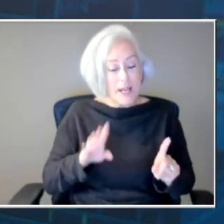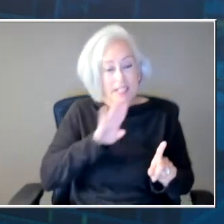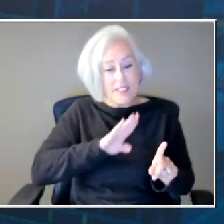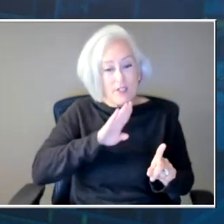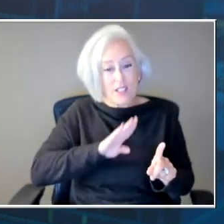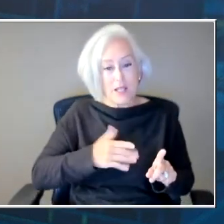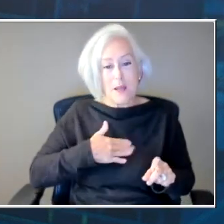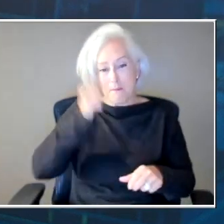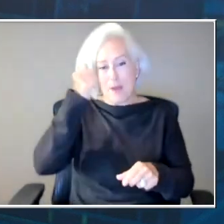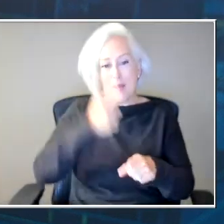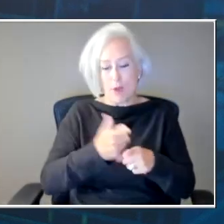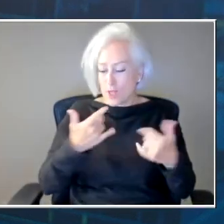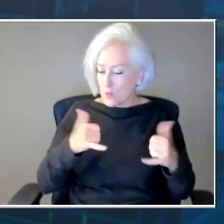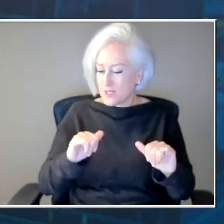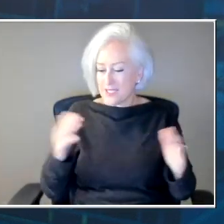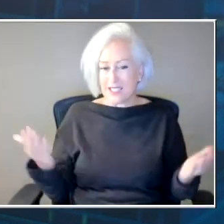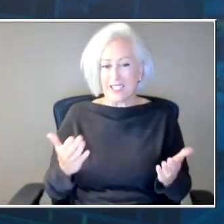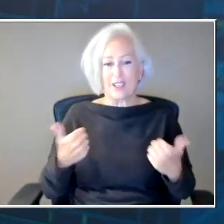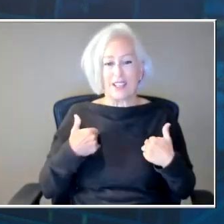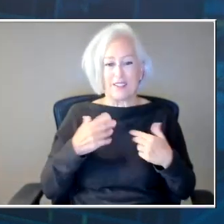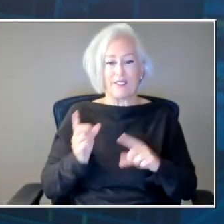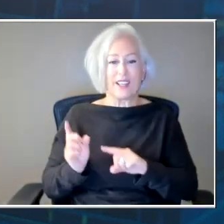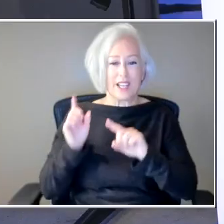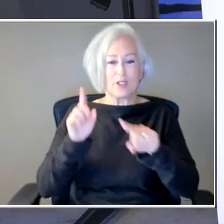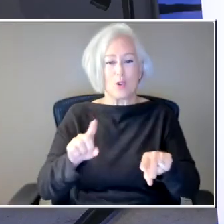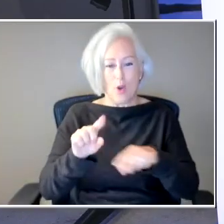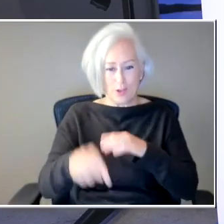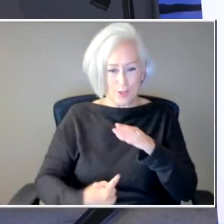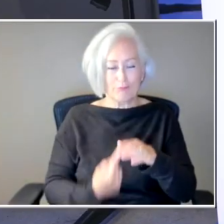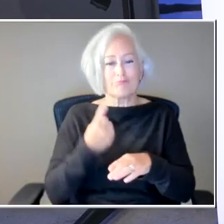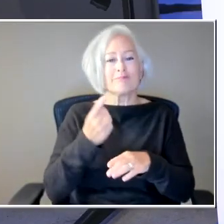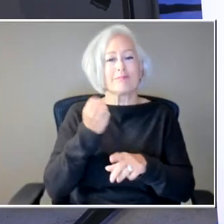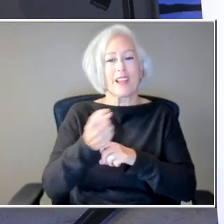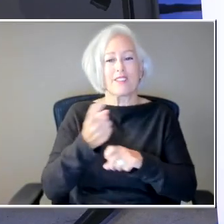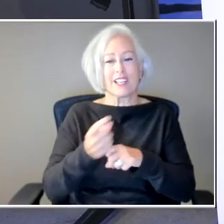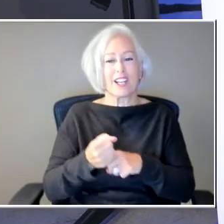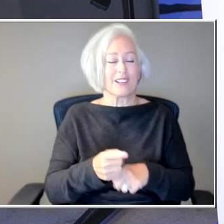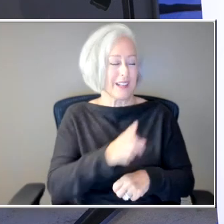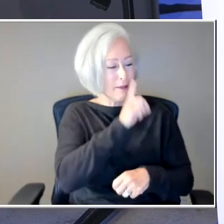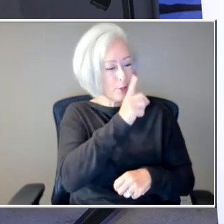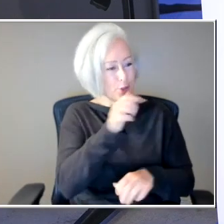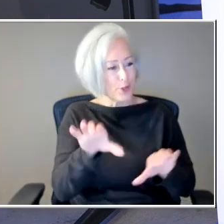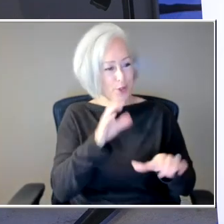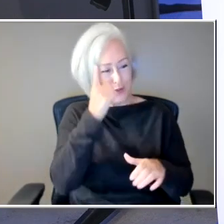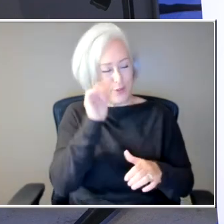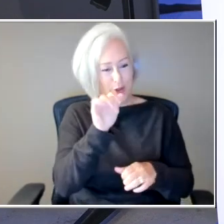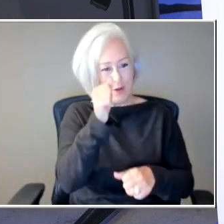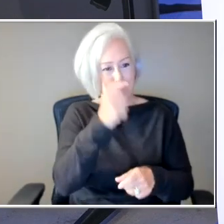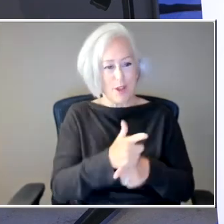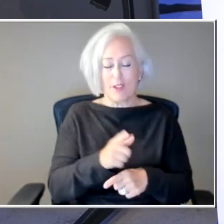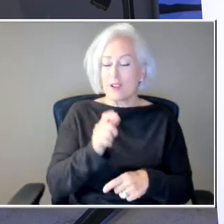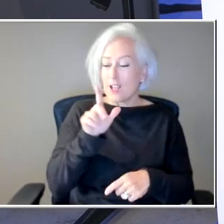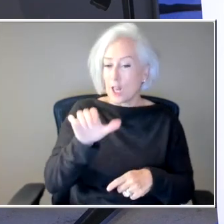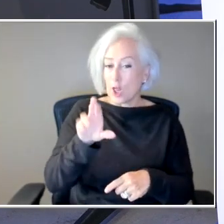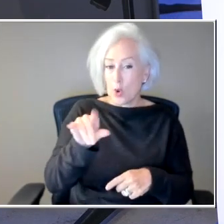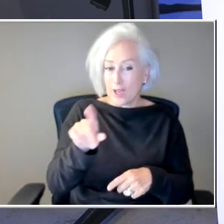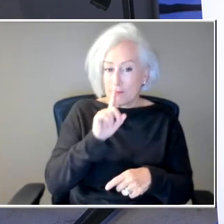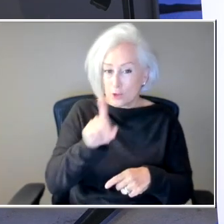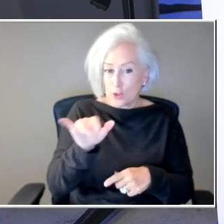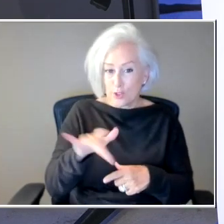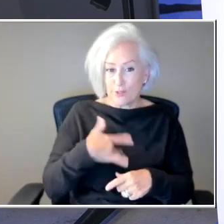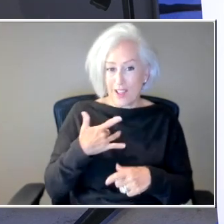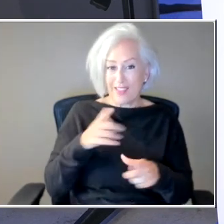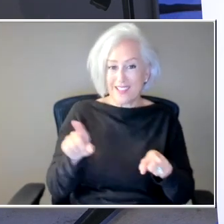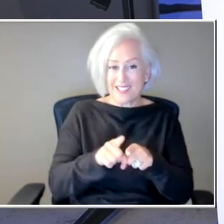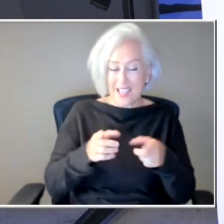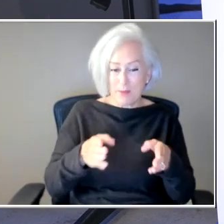us if he had gotten the early screening. So you do it in the name of your brother, and I'm sure that, I know, Lori, you felt the same way, and that's why you entered your trial, which